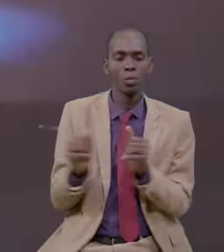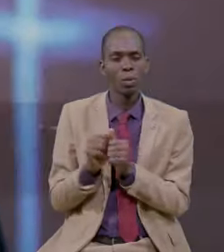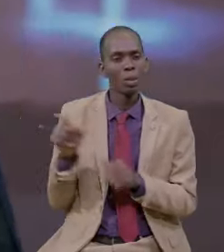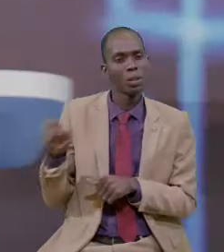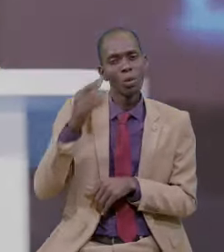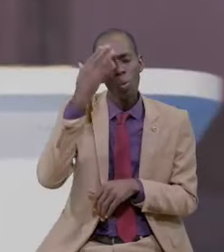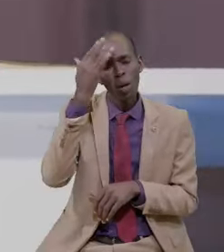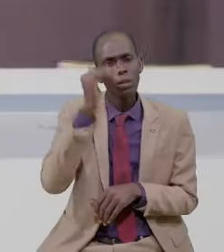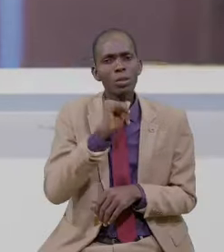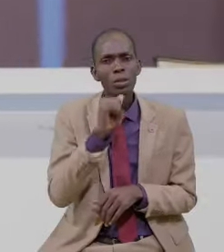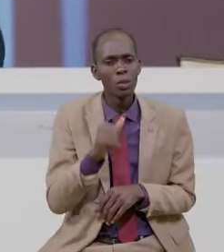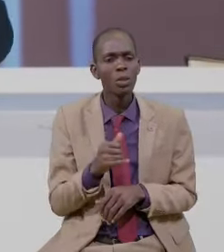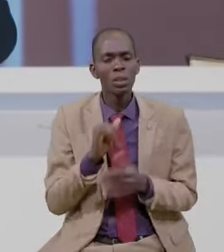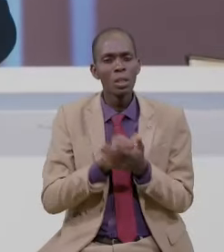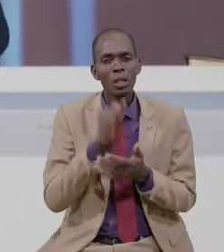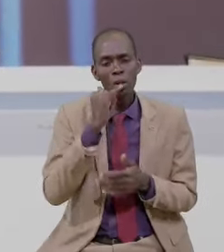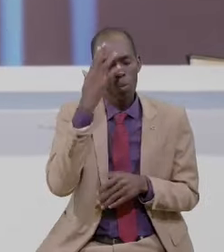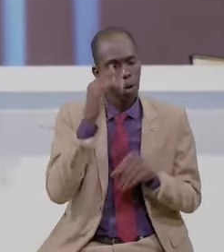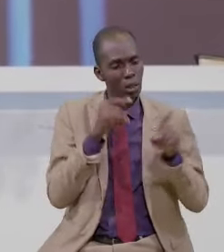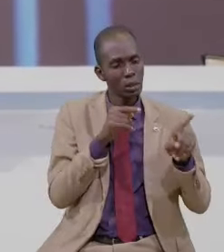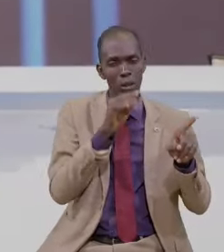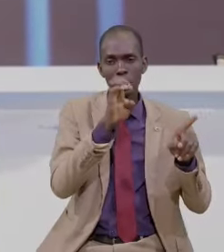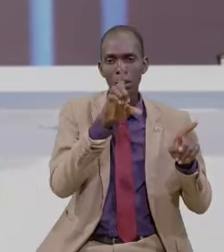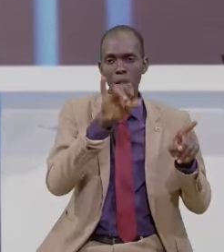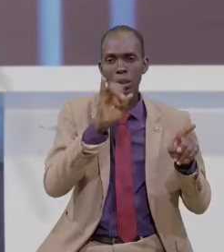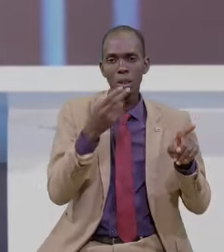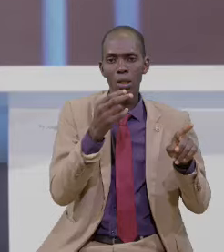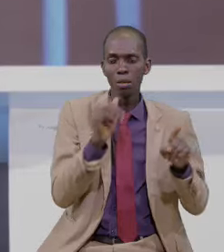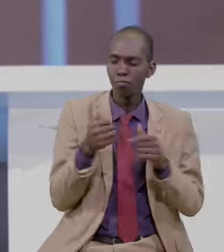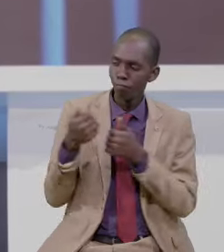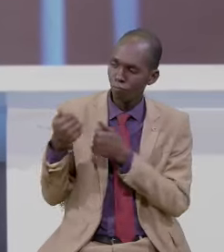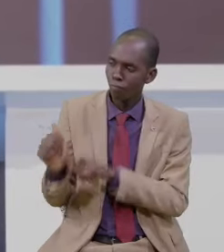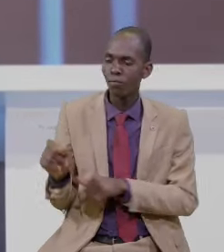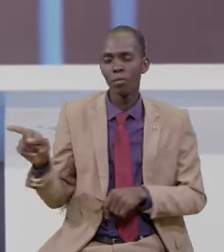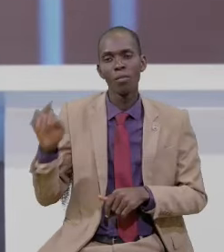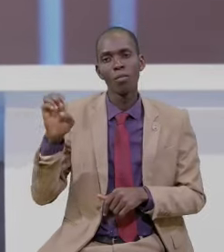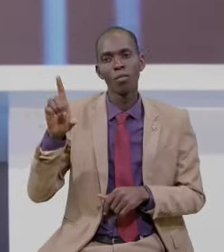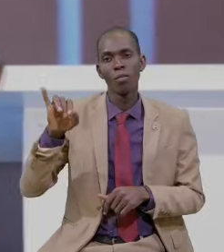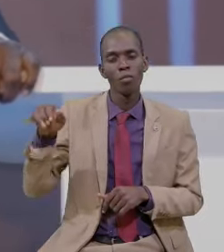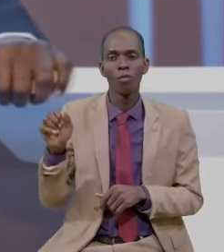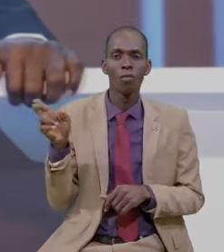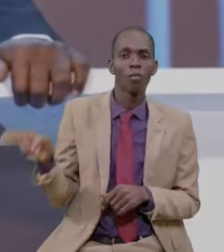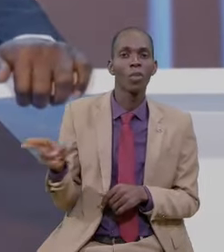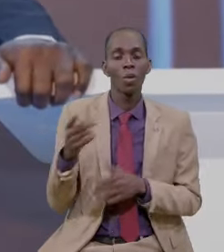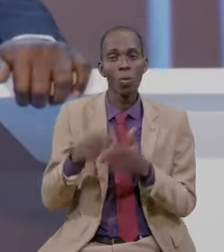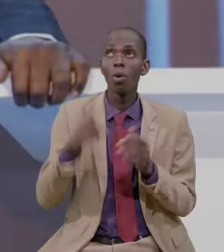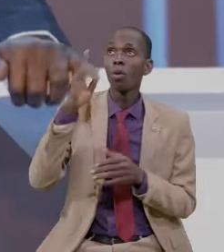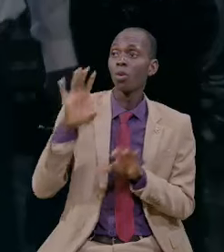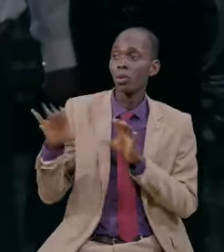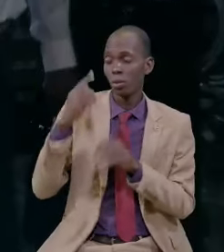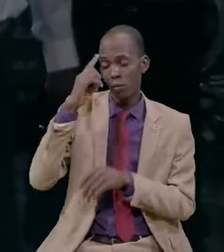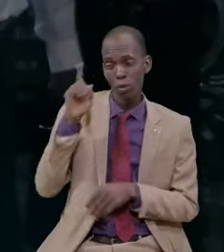him. That's why you are here. That what the Lord did for Elijah, he will do for